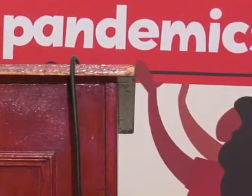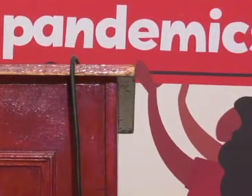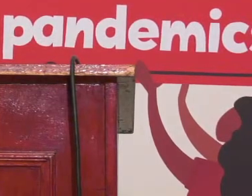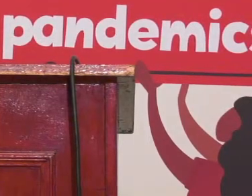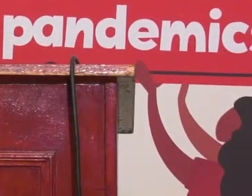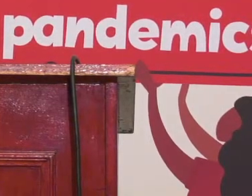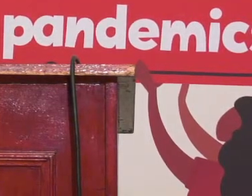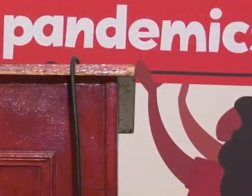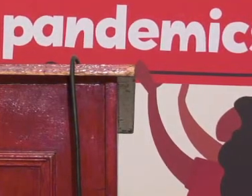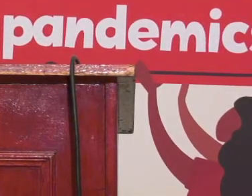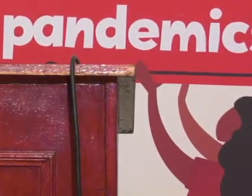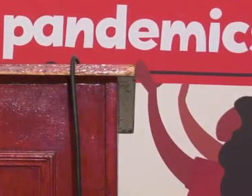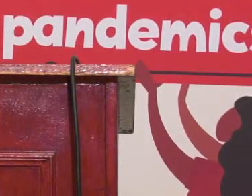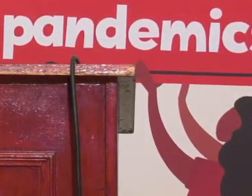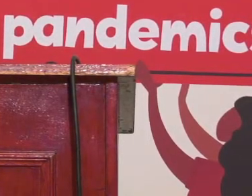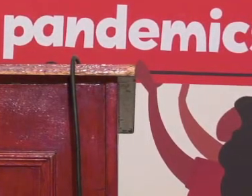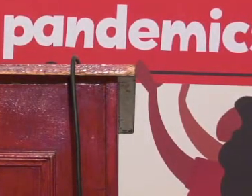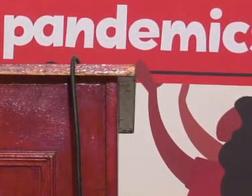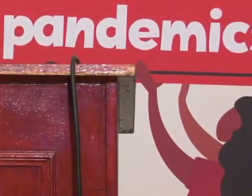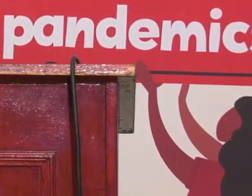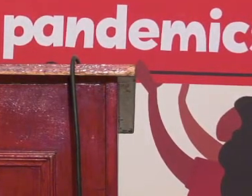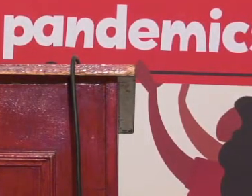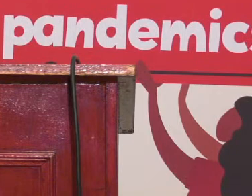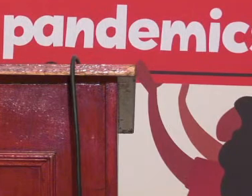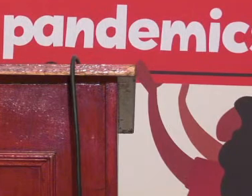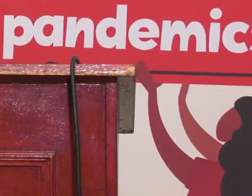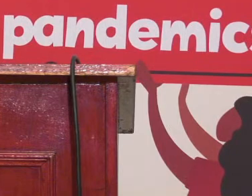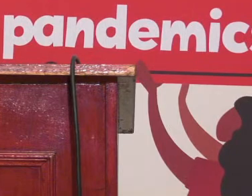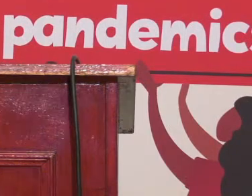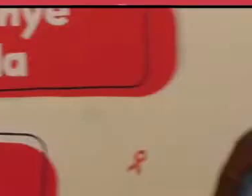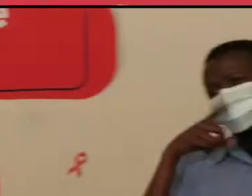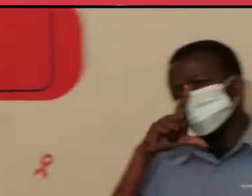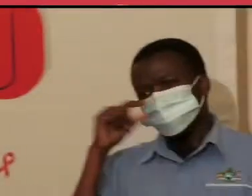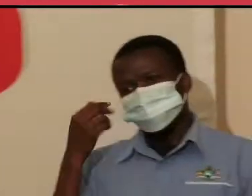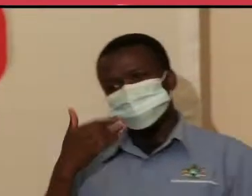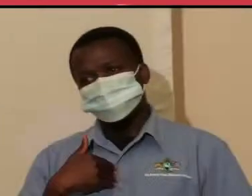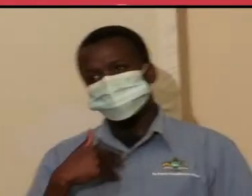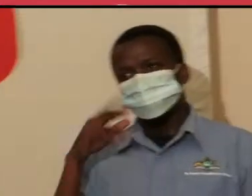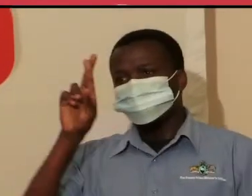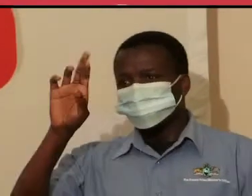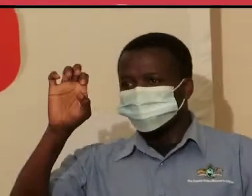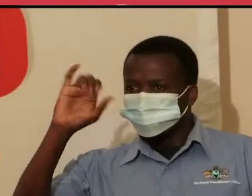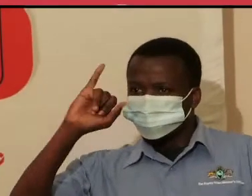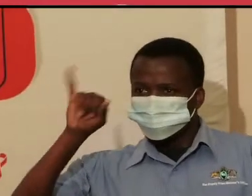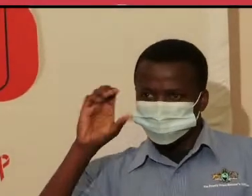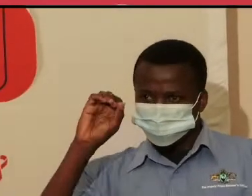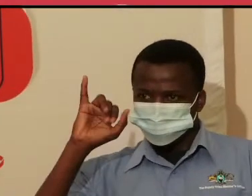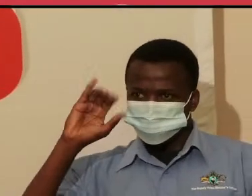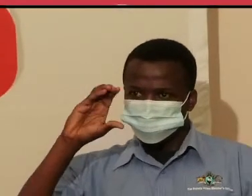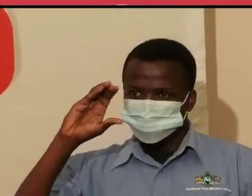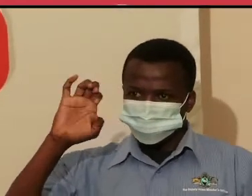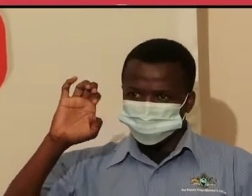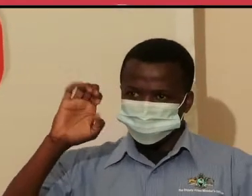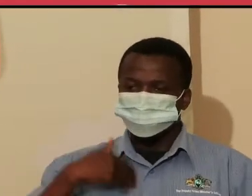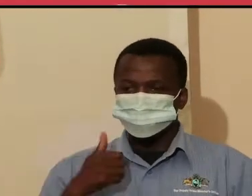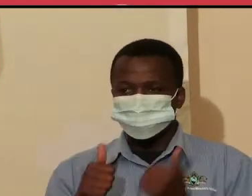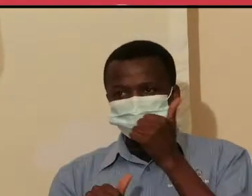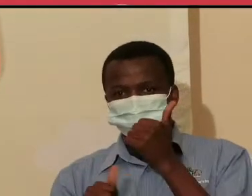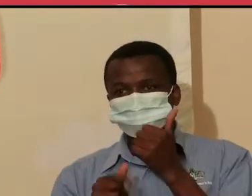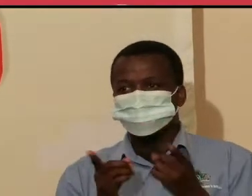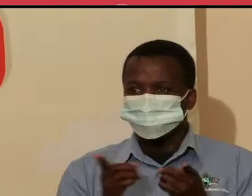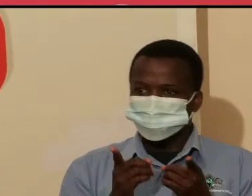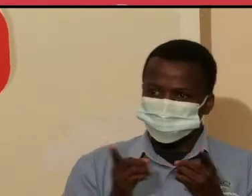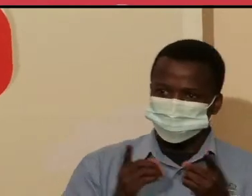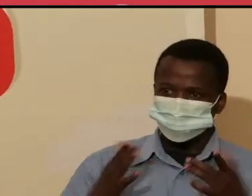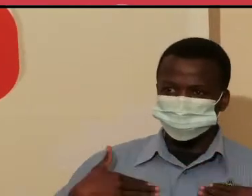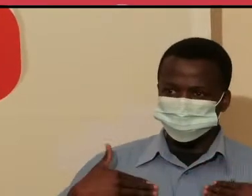this important launch. My name is Rejoice Nkambule. I'm Deputy Director, Public Health in the